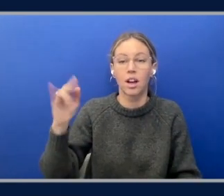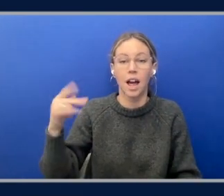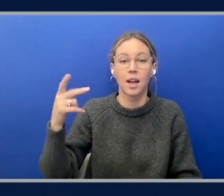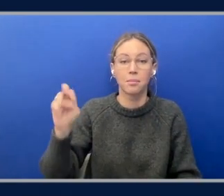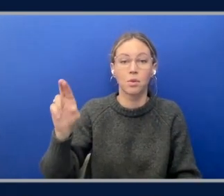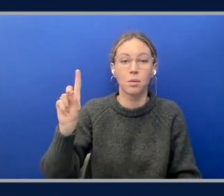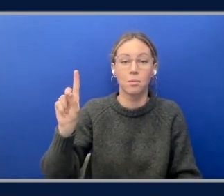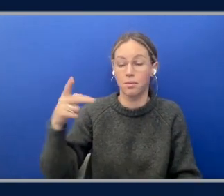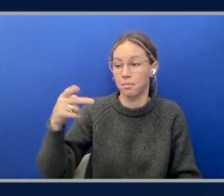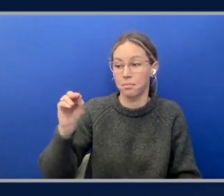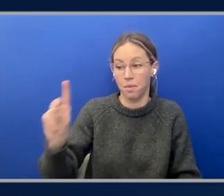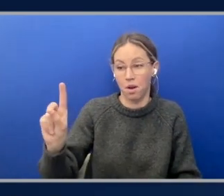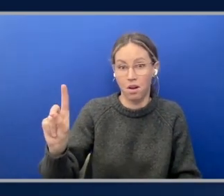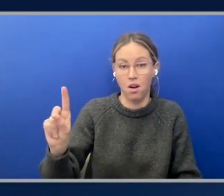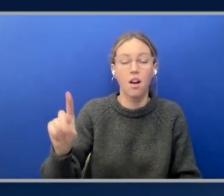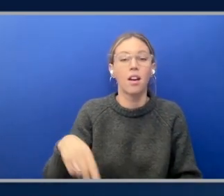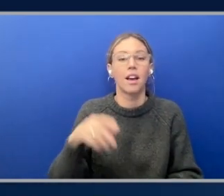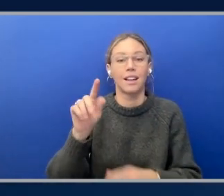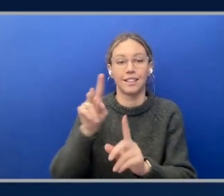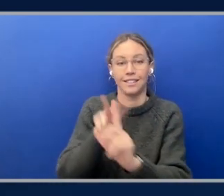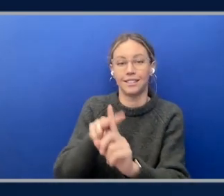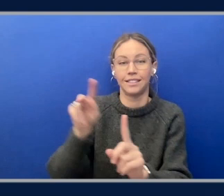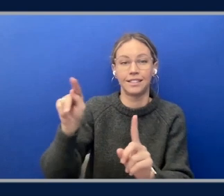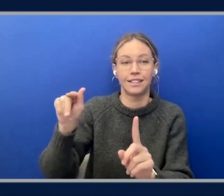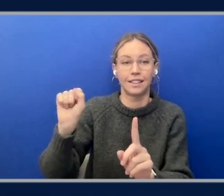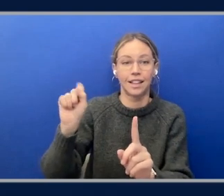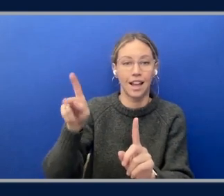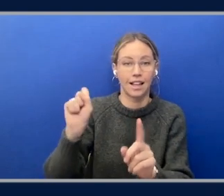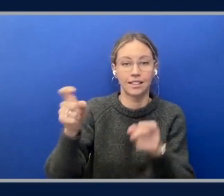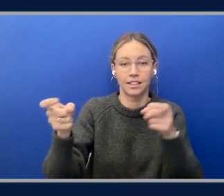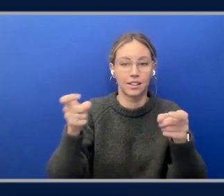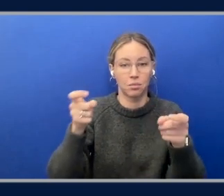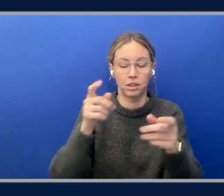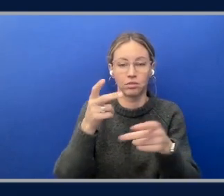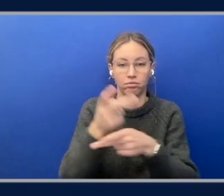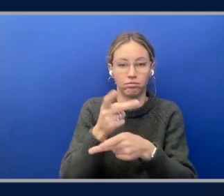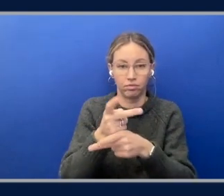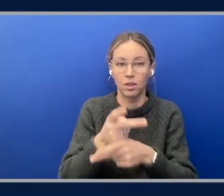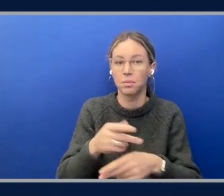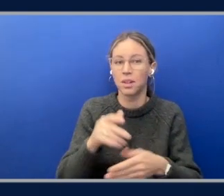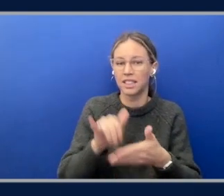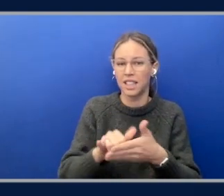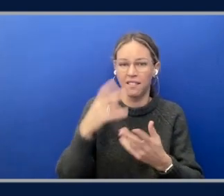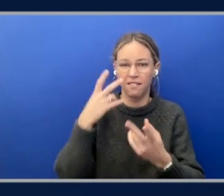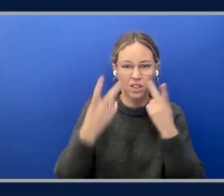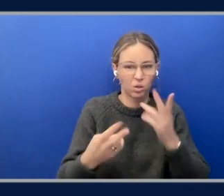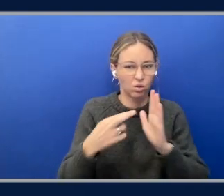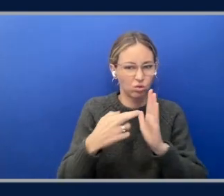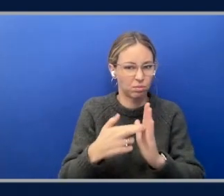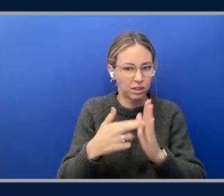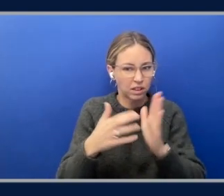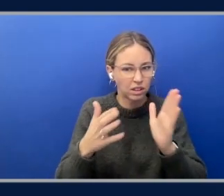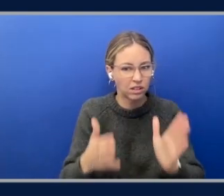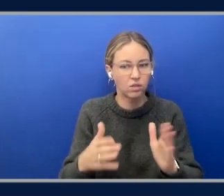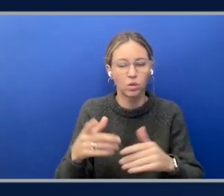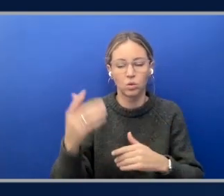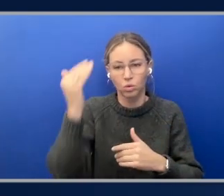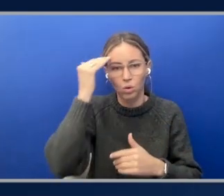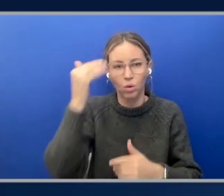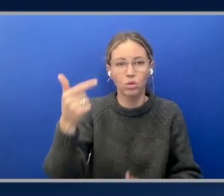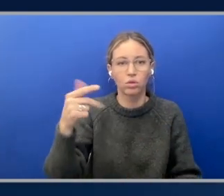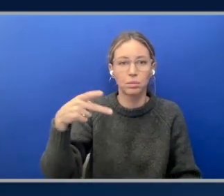really exciting for a lot of users, but there is a question around hey, is there a visual representation to know GPU and